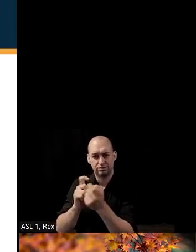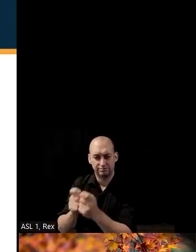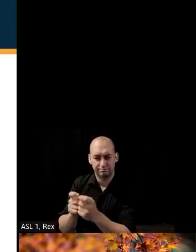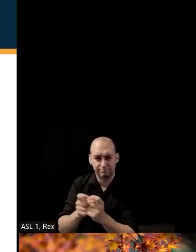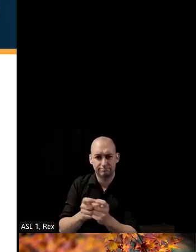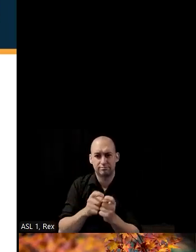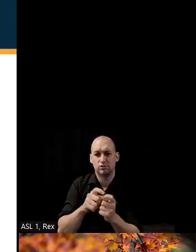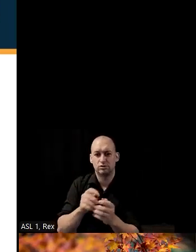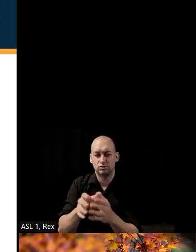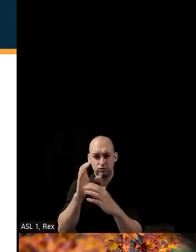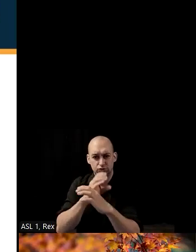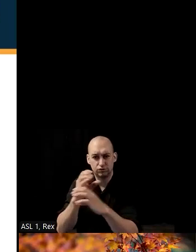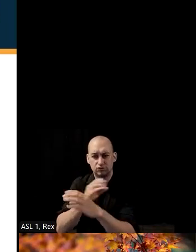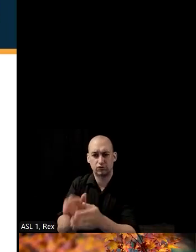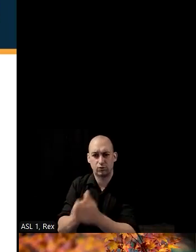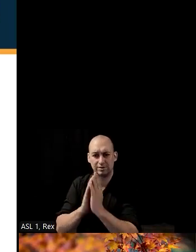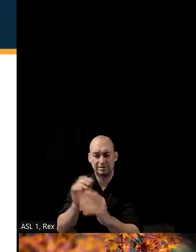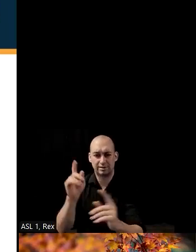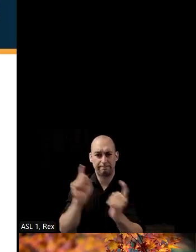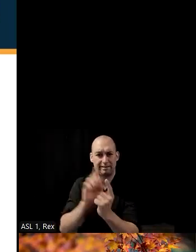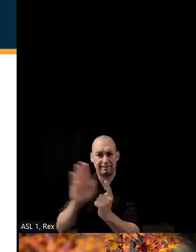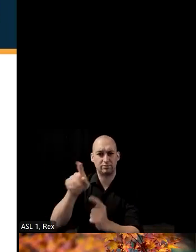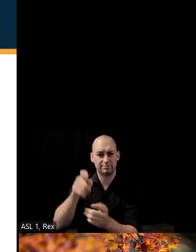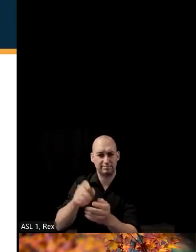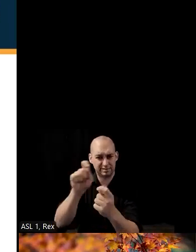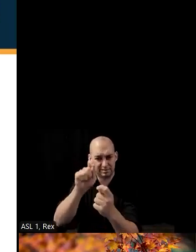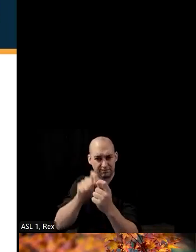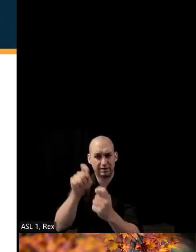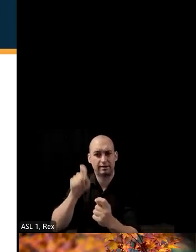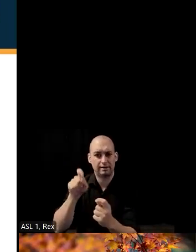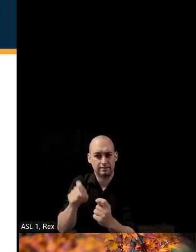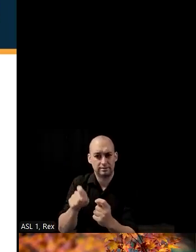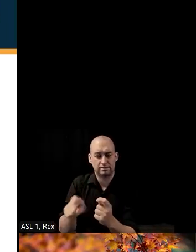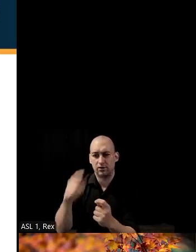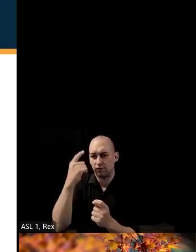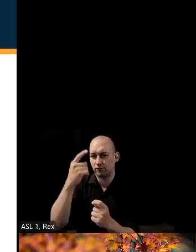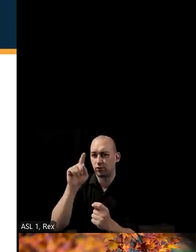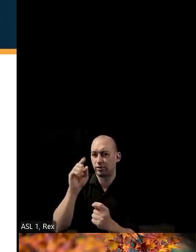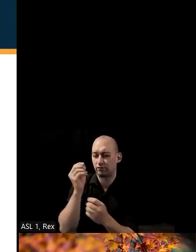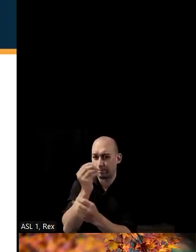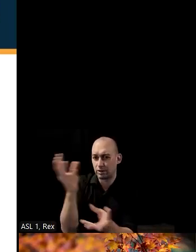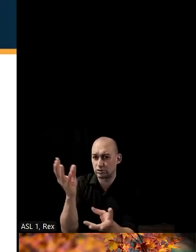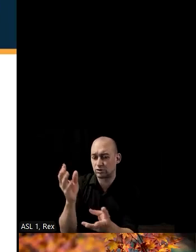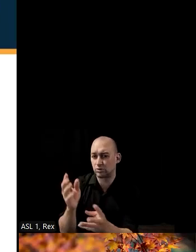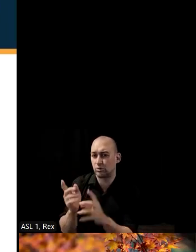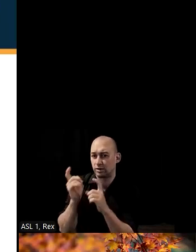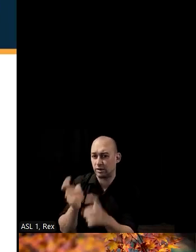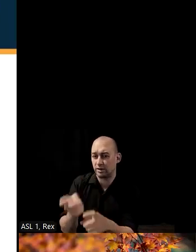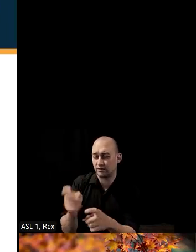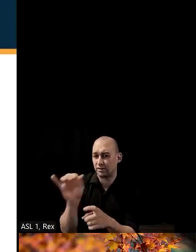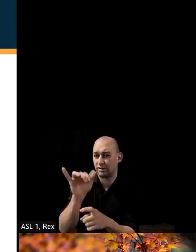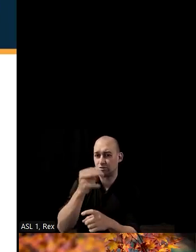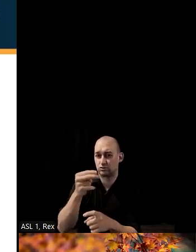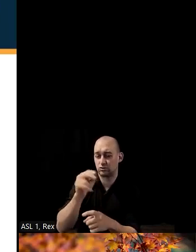search request to meet their specific needs, or that information would go to, say, a AAA or